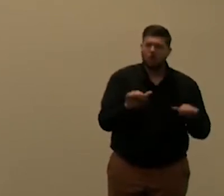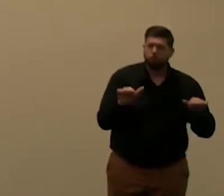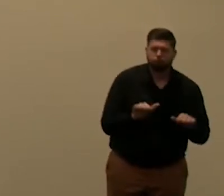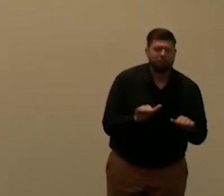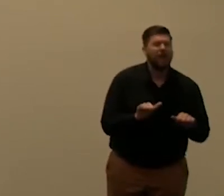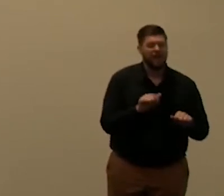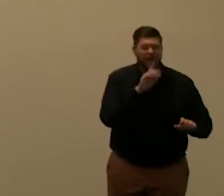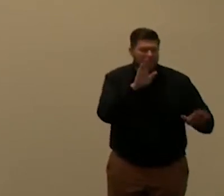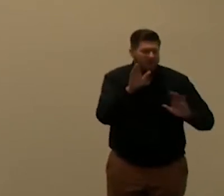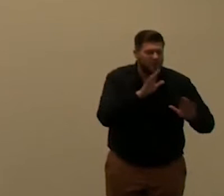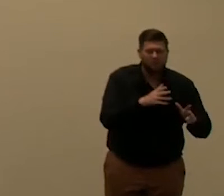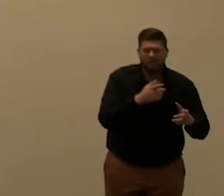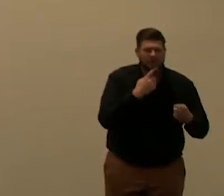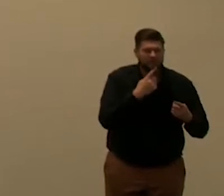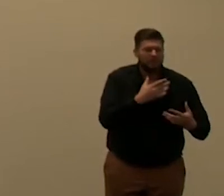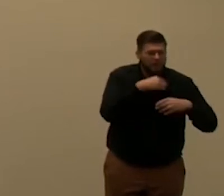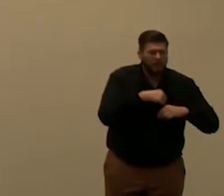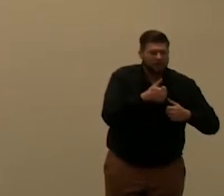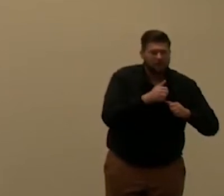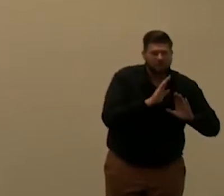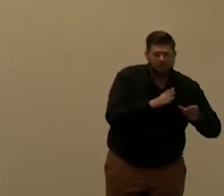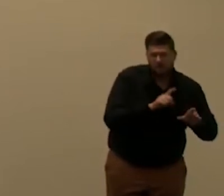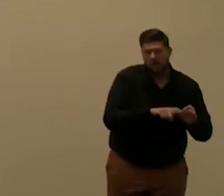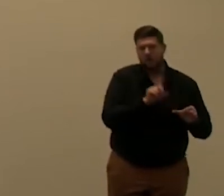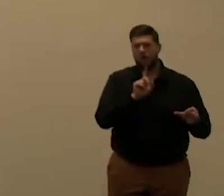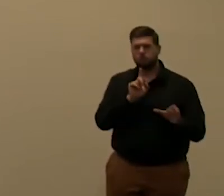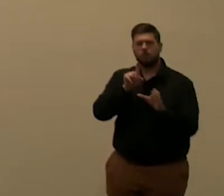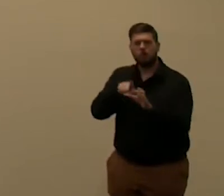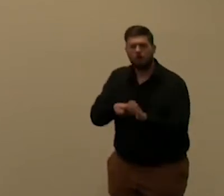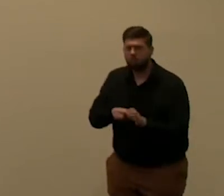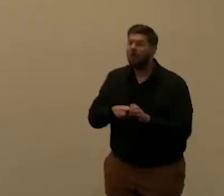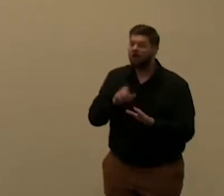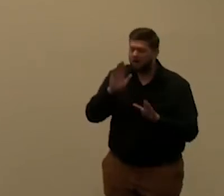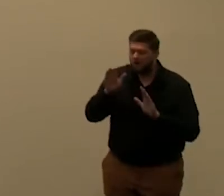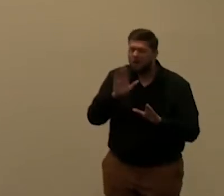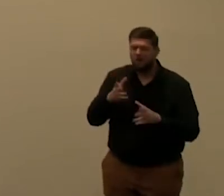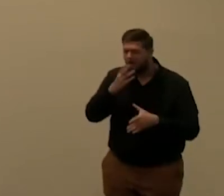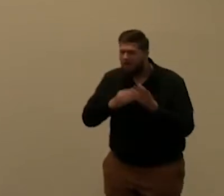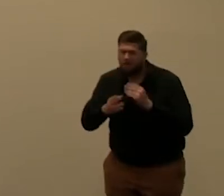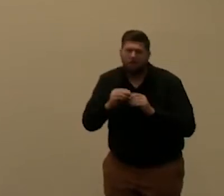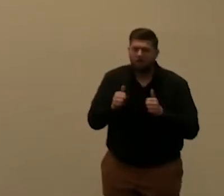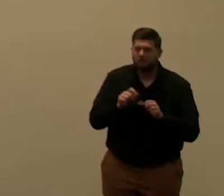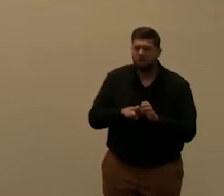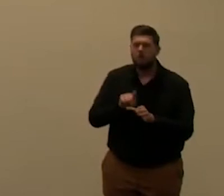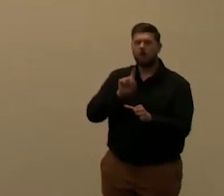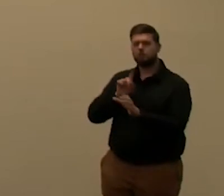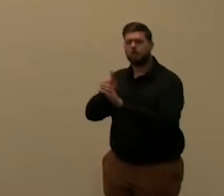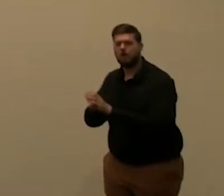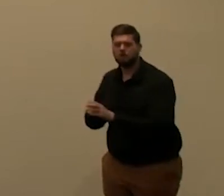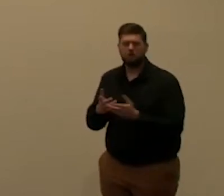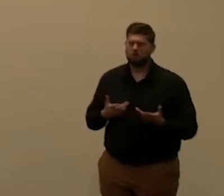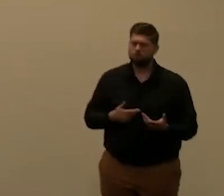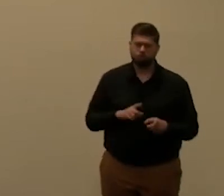meeting point of the 5 meeting points that you want to address in the meeting, and then they'll jump to the other meeting, and that is, yeah, on the one